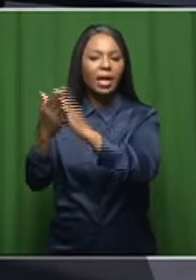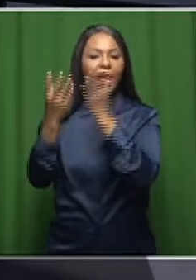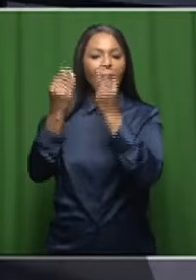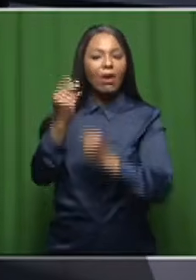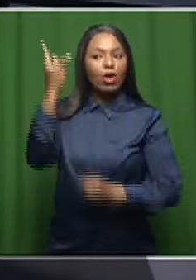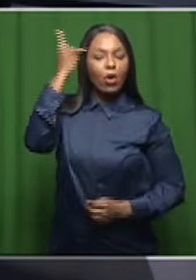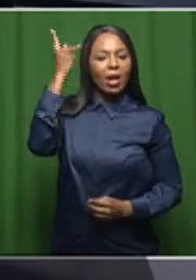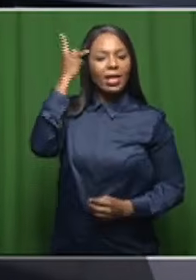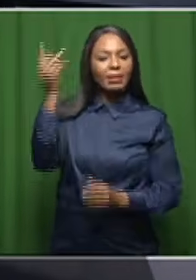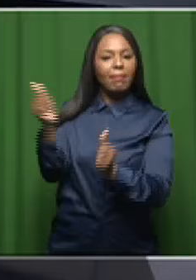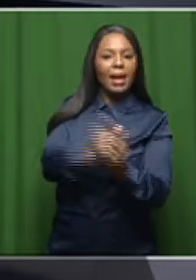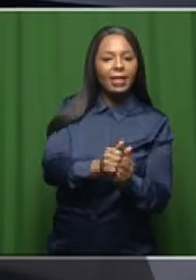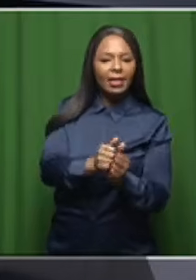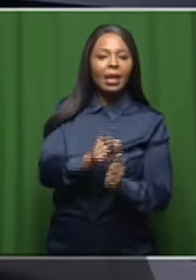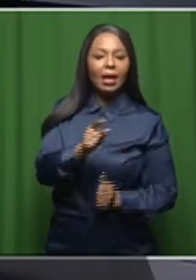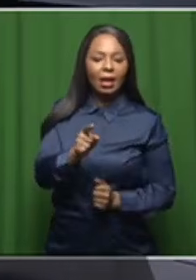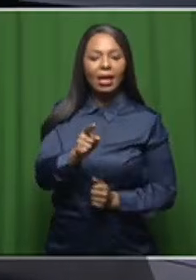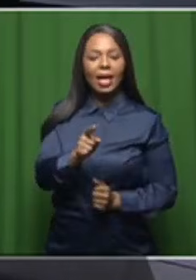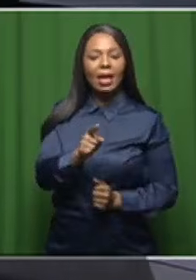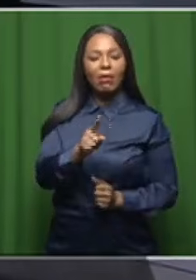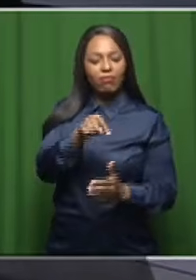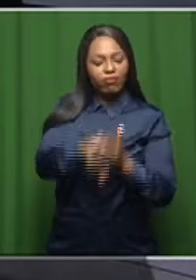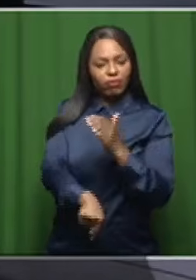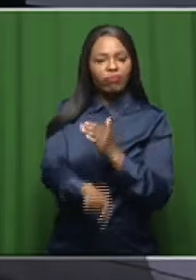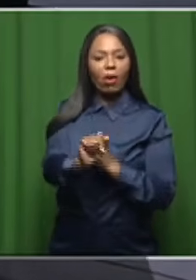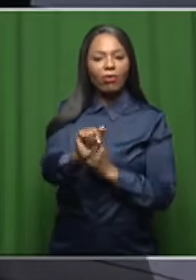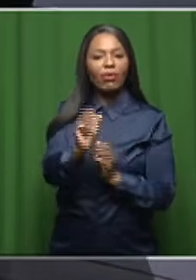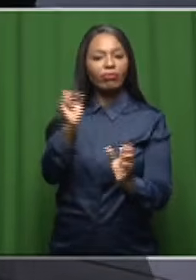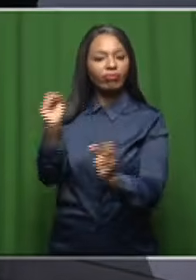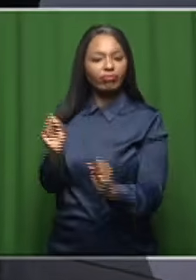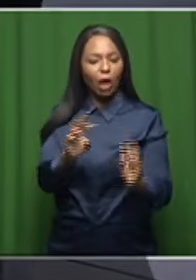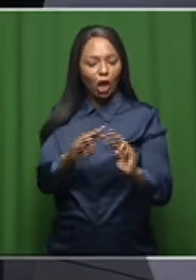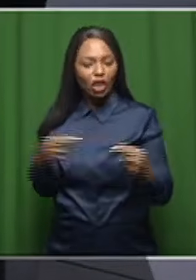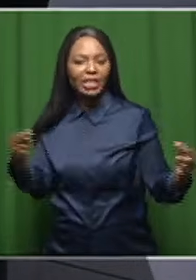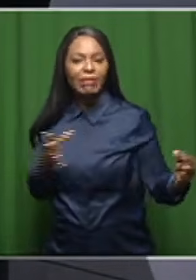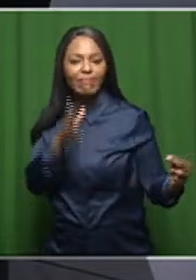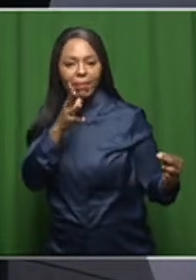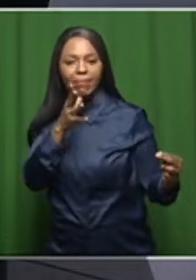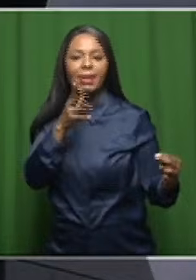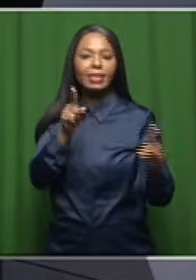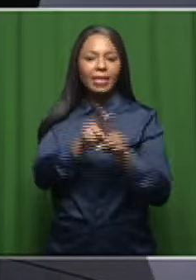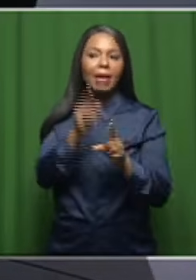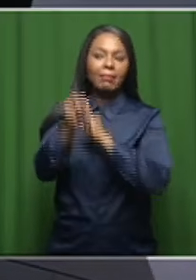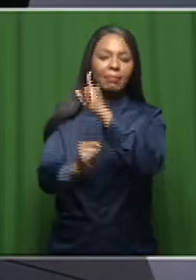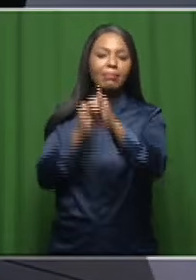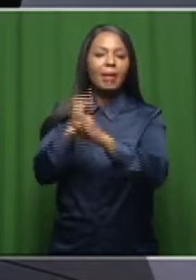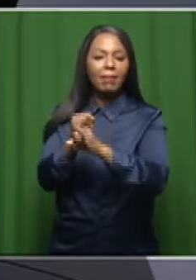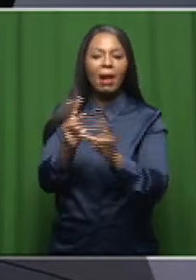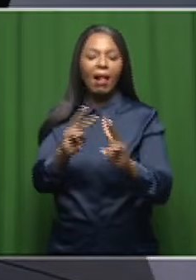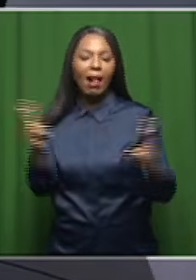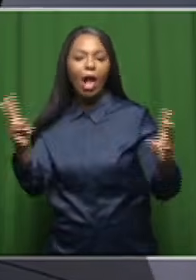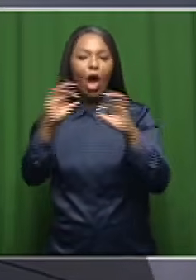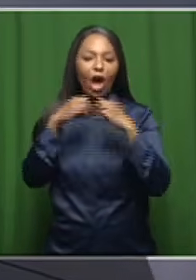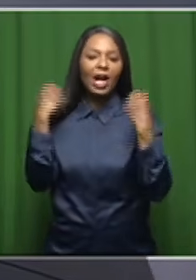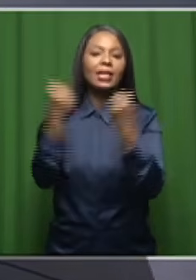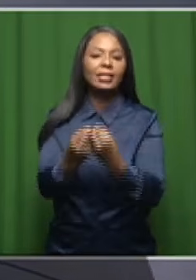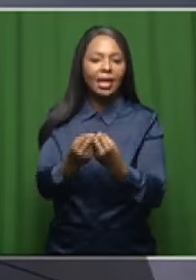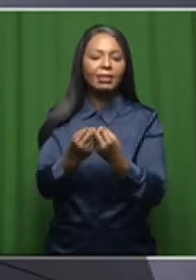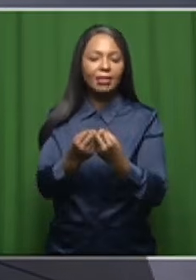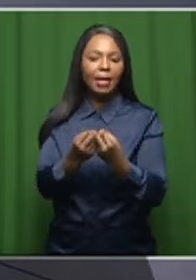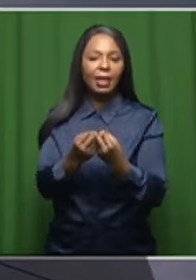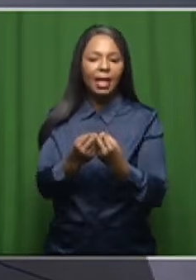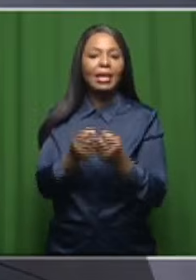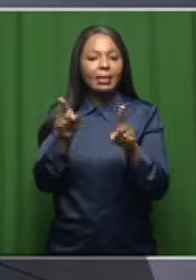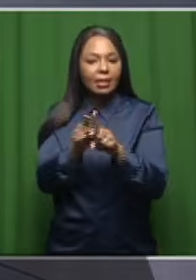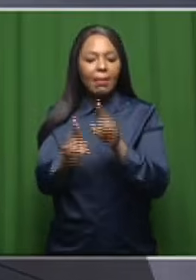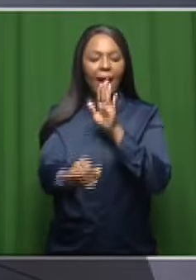think tank of resource as well as multinational and multilateral organizations. And we've basically identified